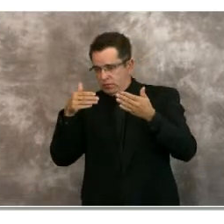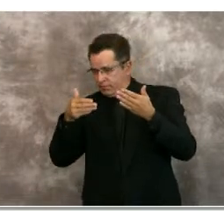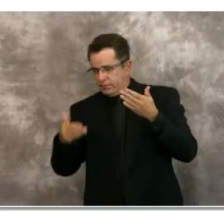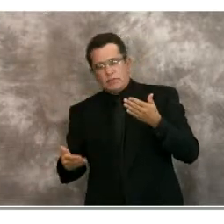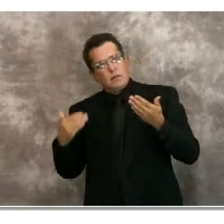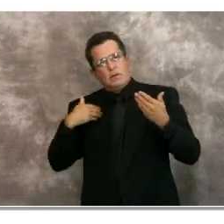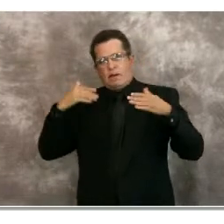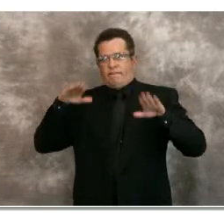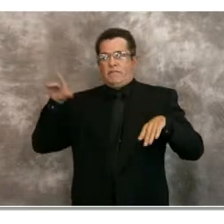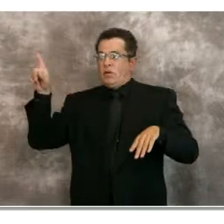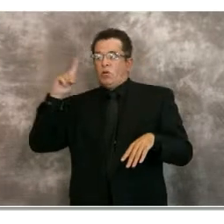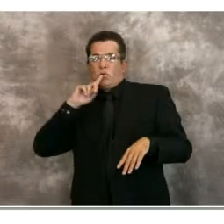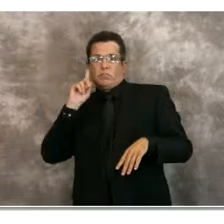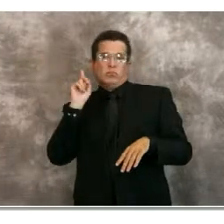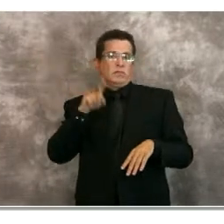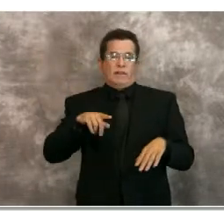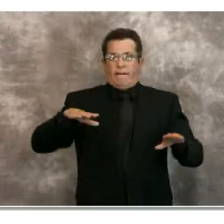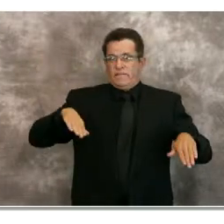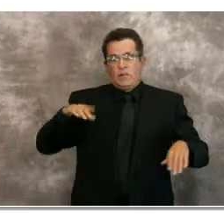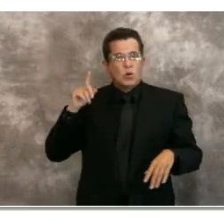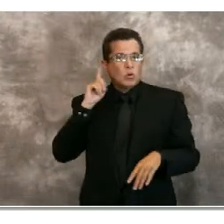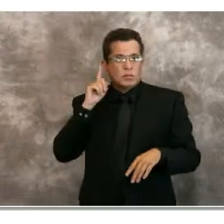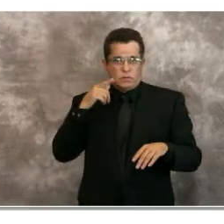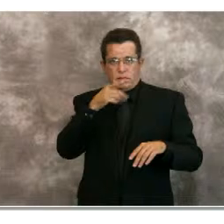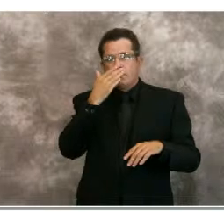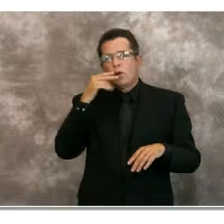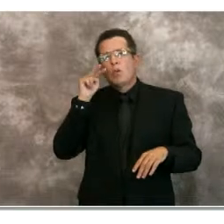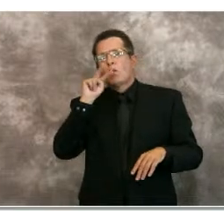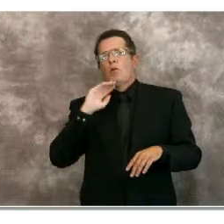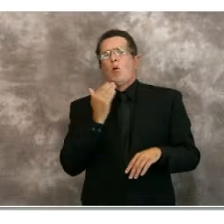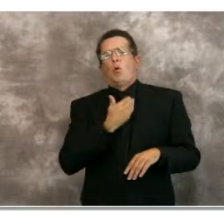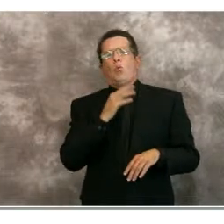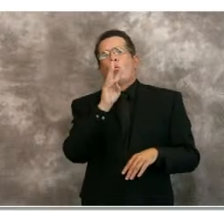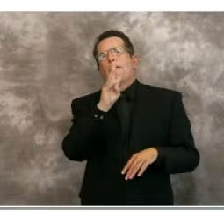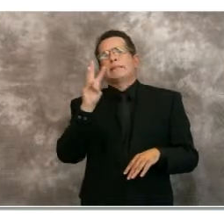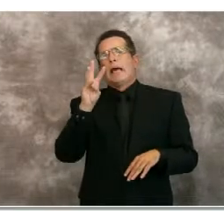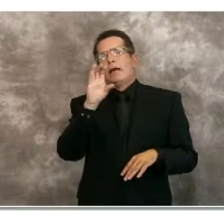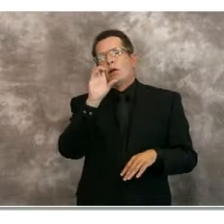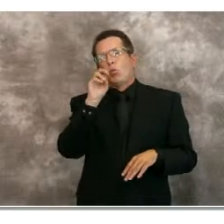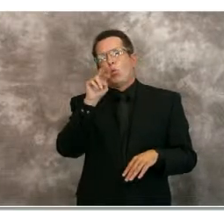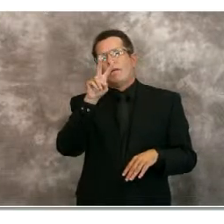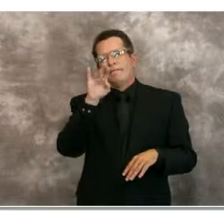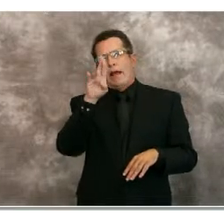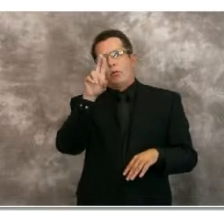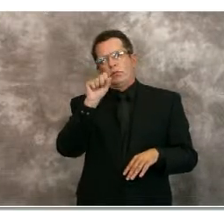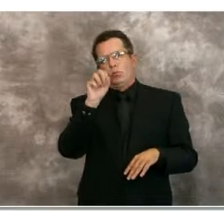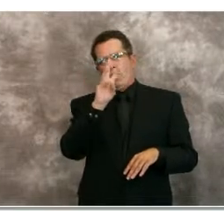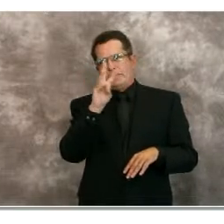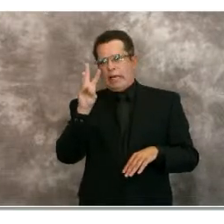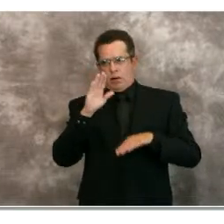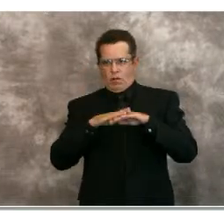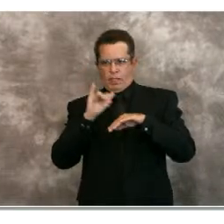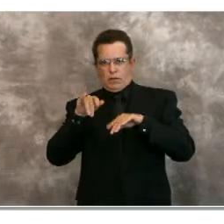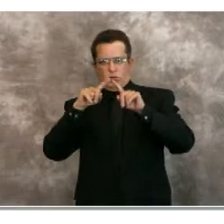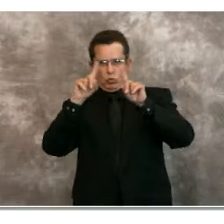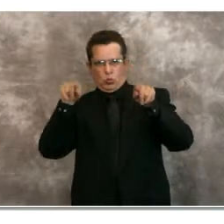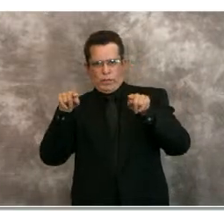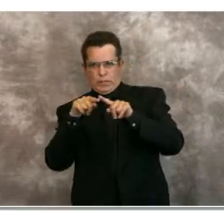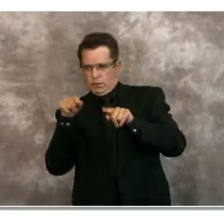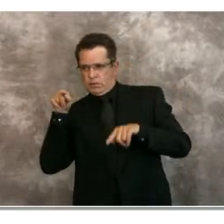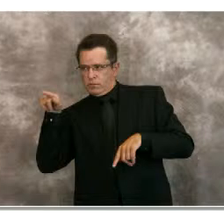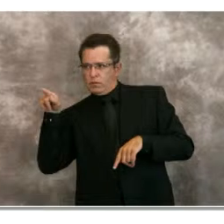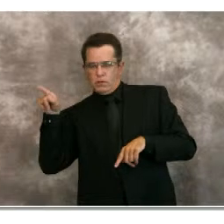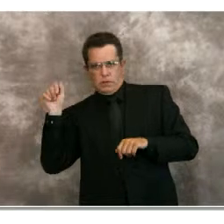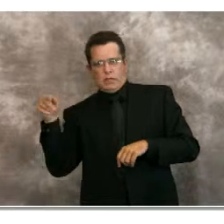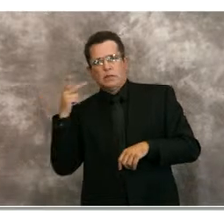those. The easiest way to check is to visit our coronavirus website that's right here on the podium. It's also